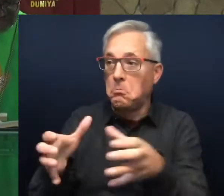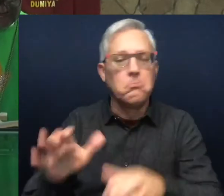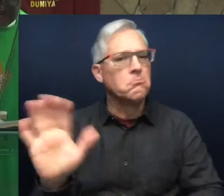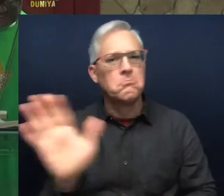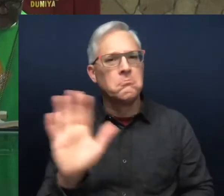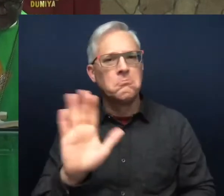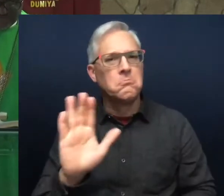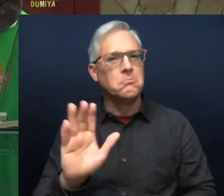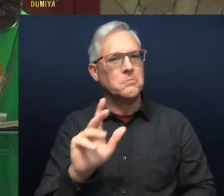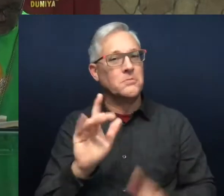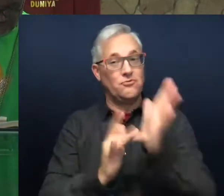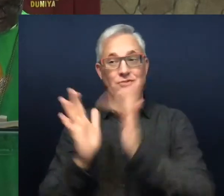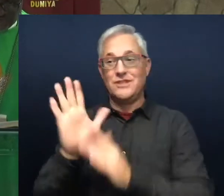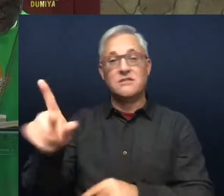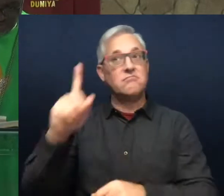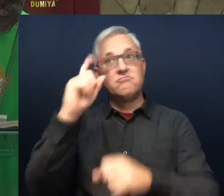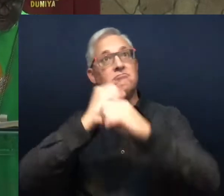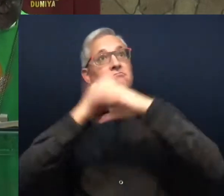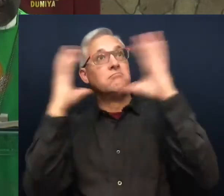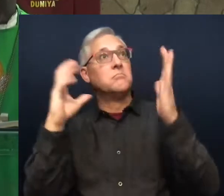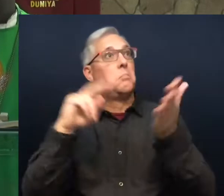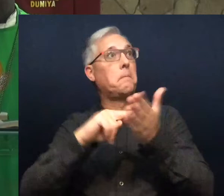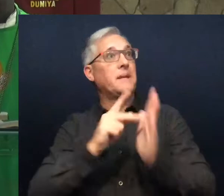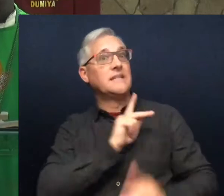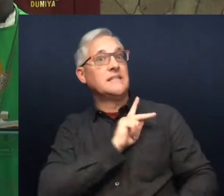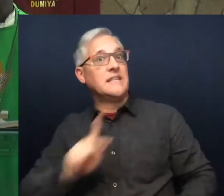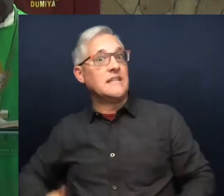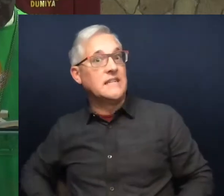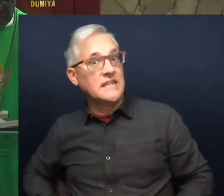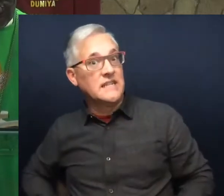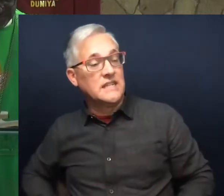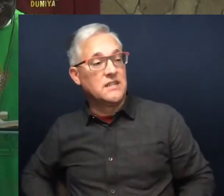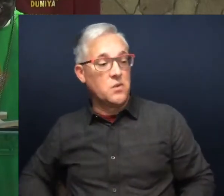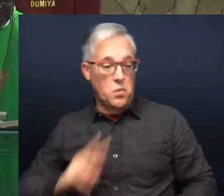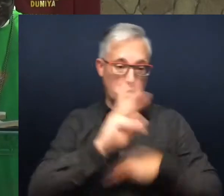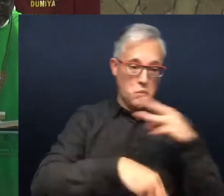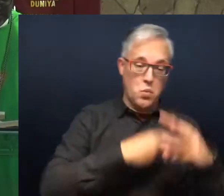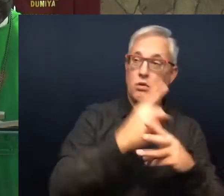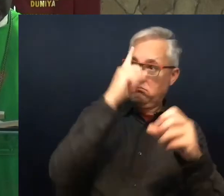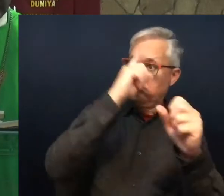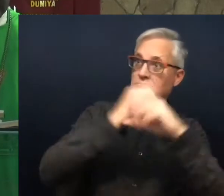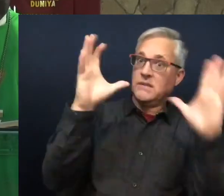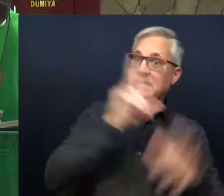is radically different from those that dominate and exploit power.